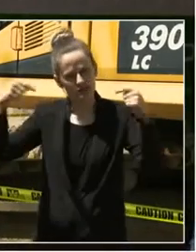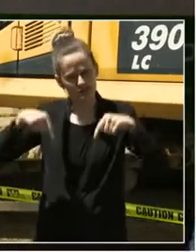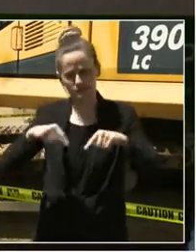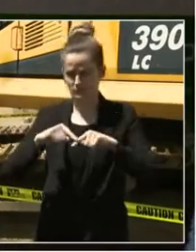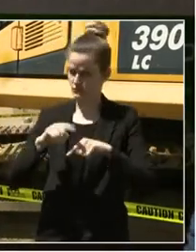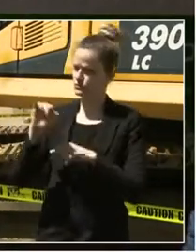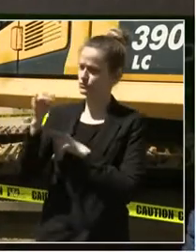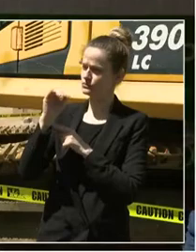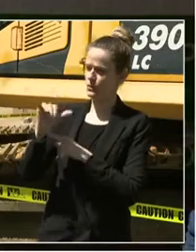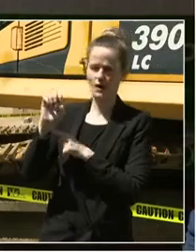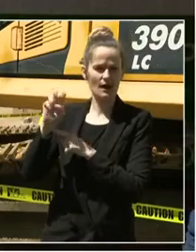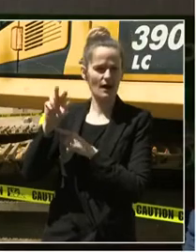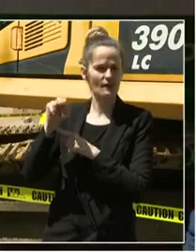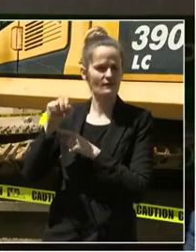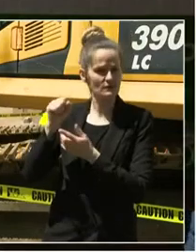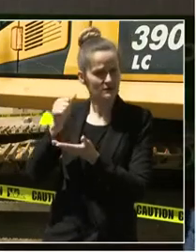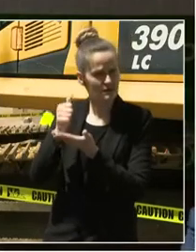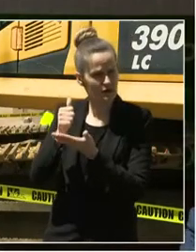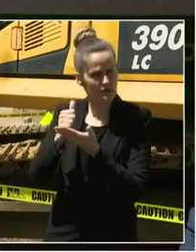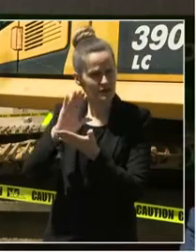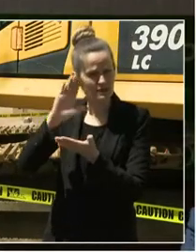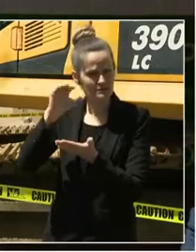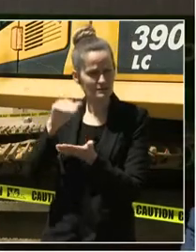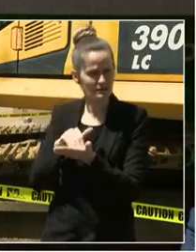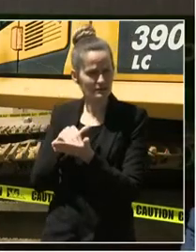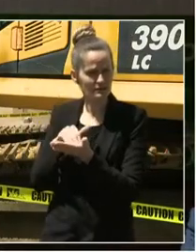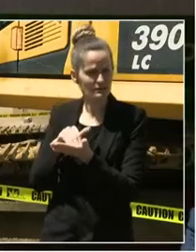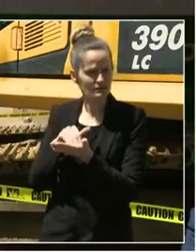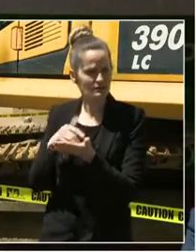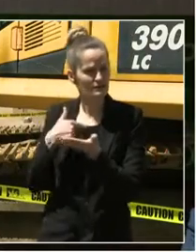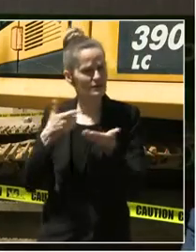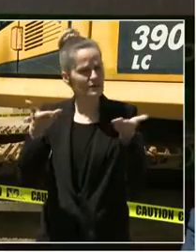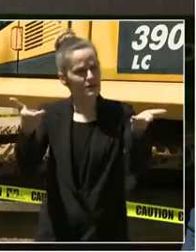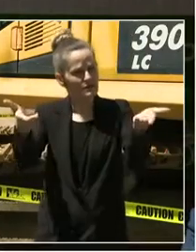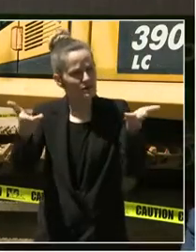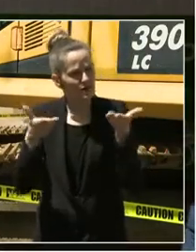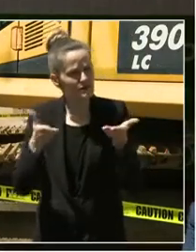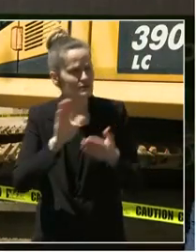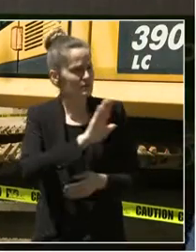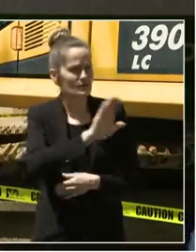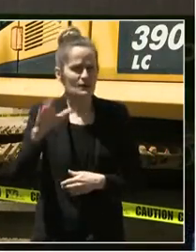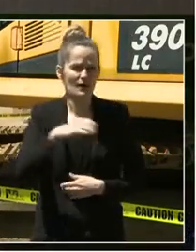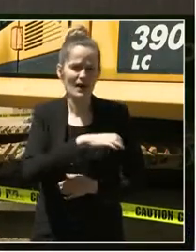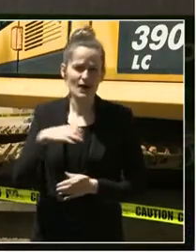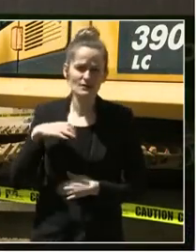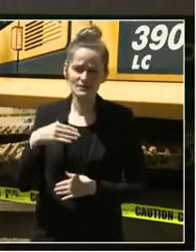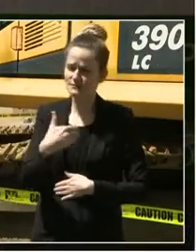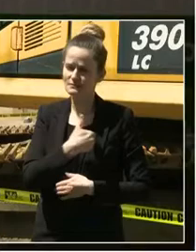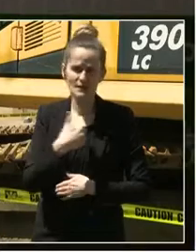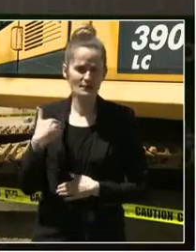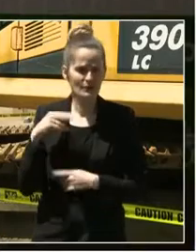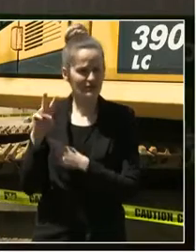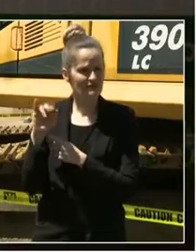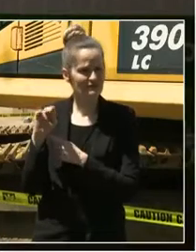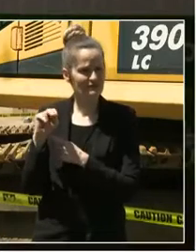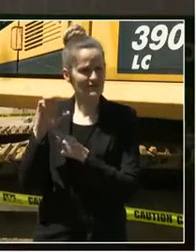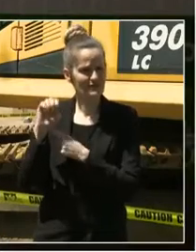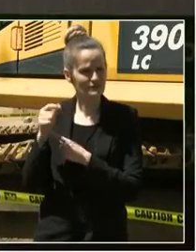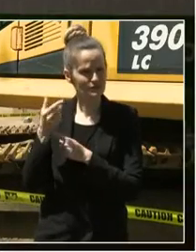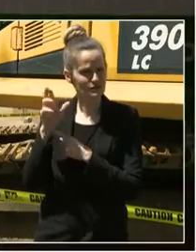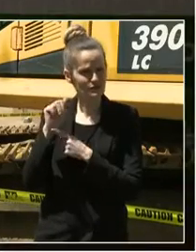Center. I want to welcome your council member Vince Gray. Give Mayor Gray a big round of applause.